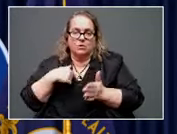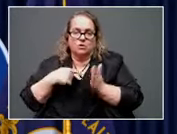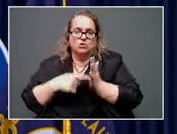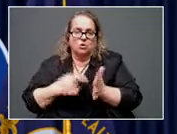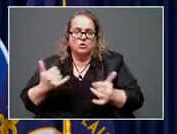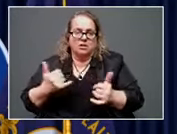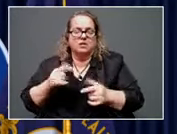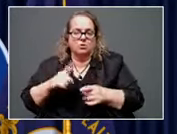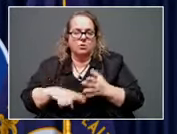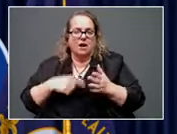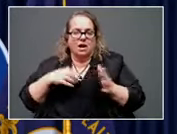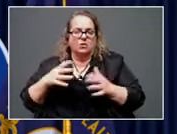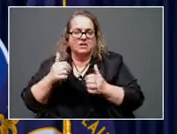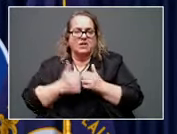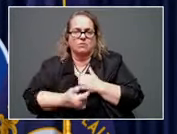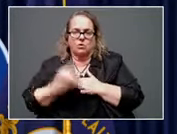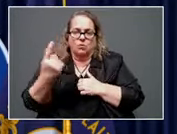to do.